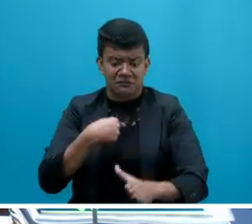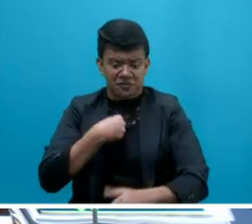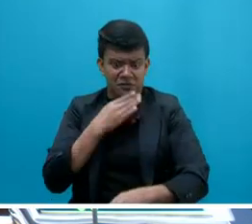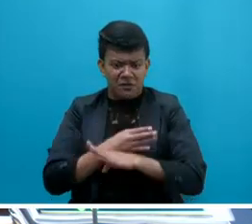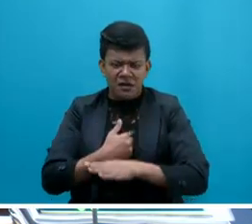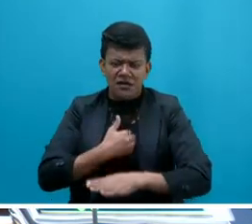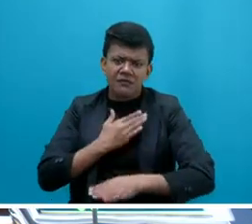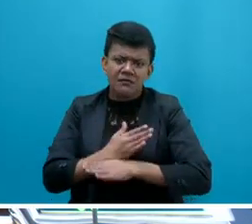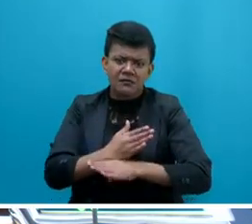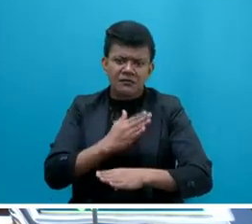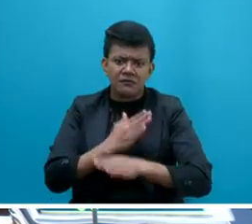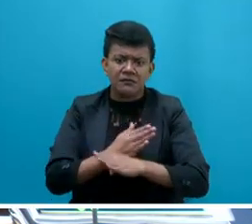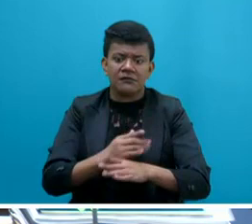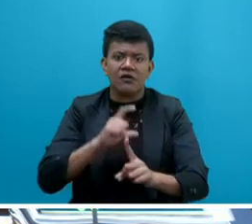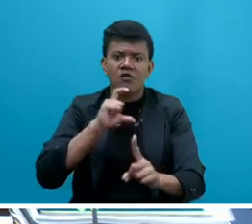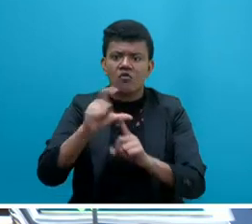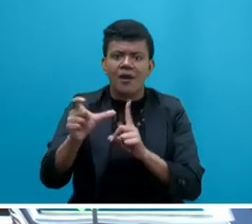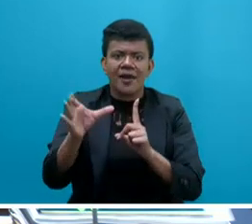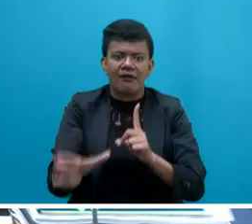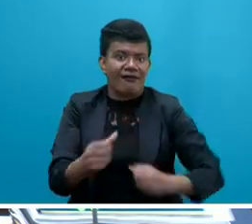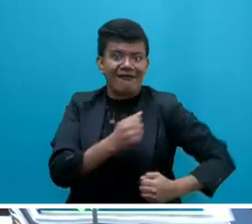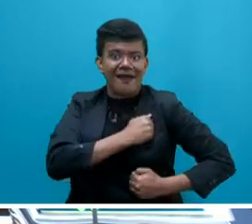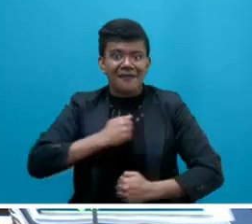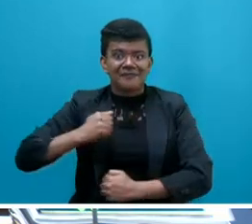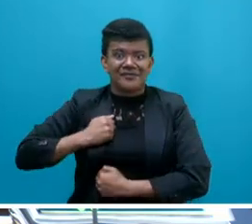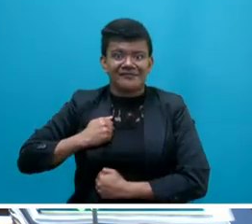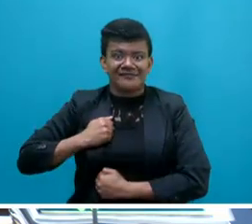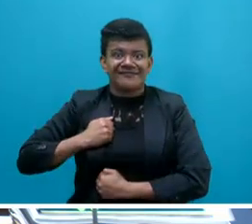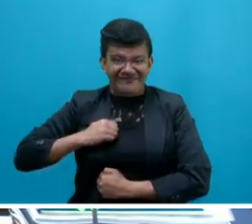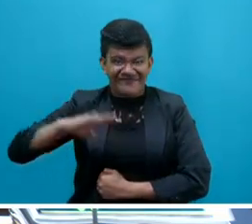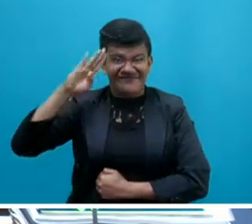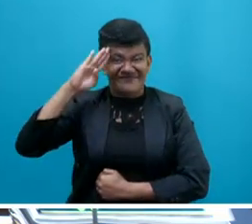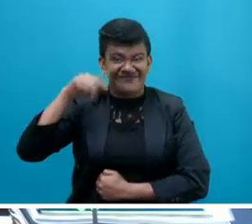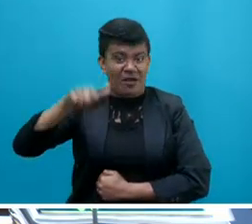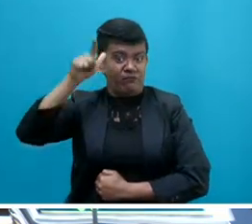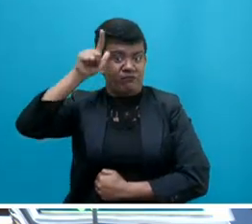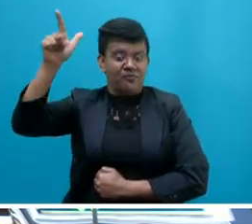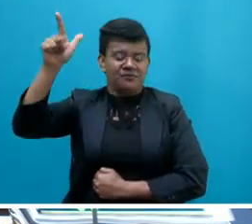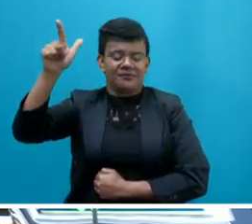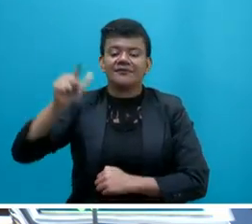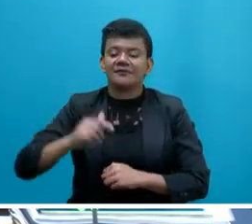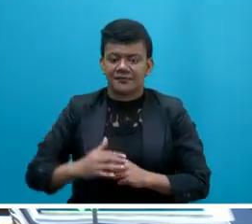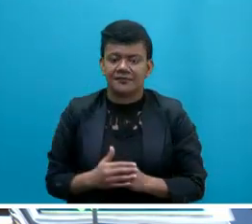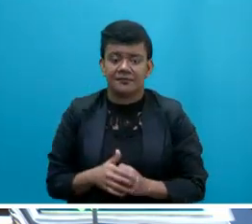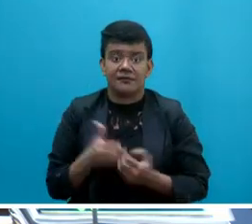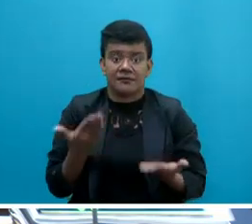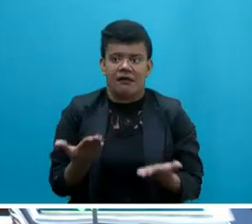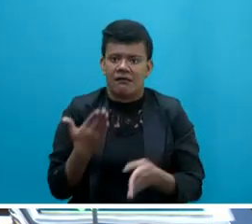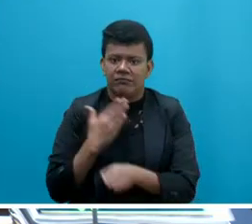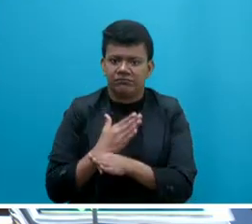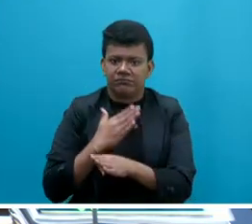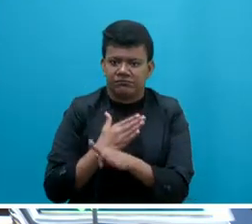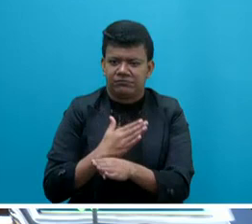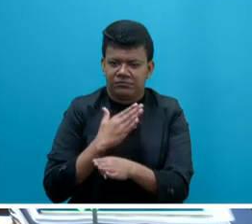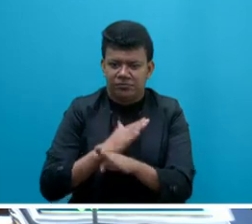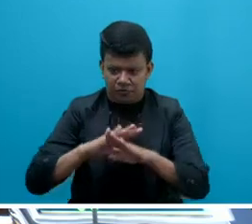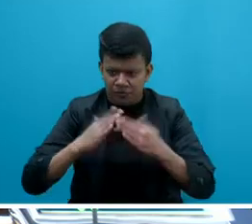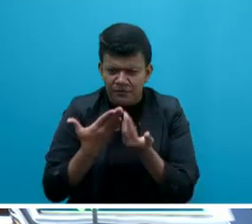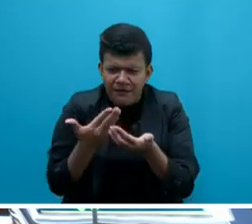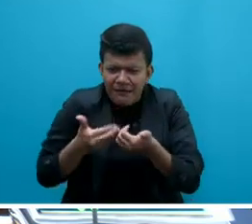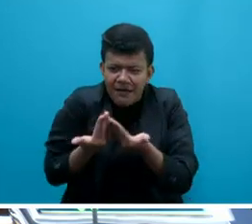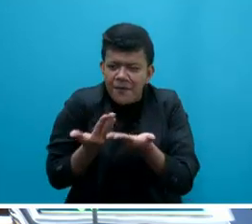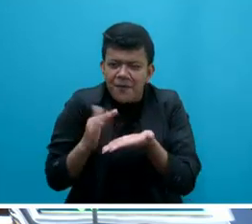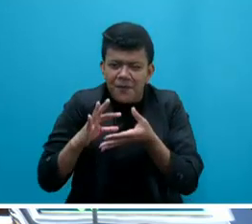commander of the RFMF in developing strategies and actions on how we can best assist in responding to security